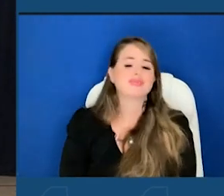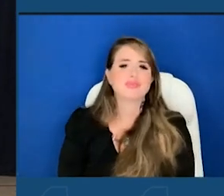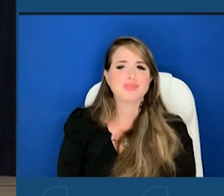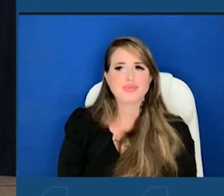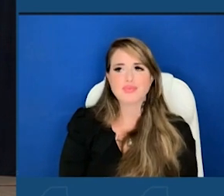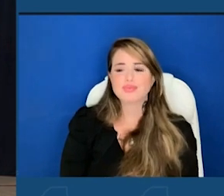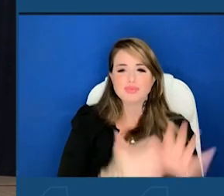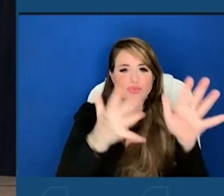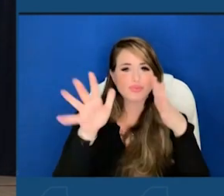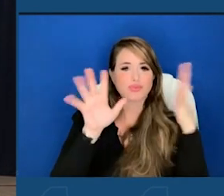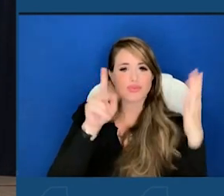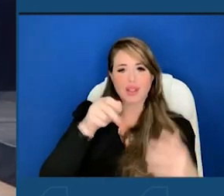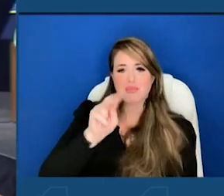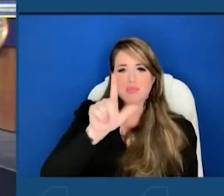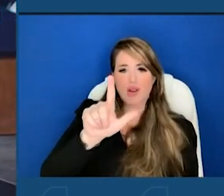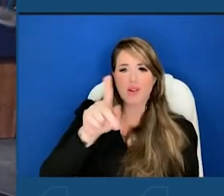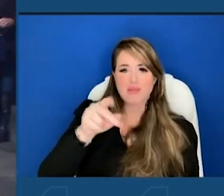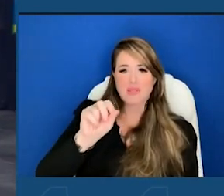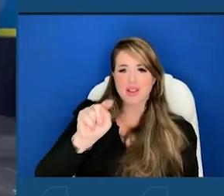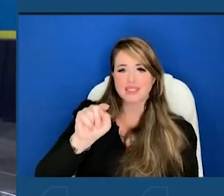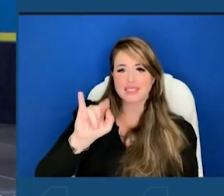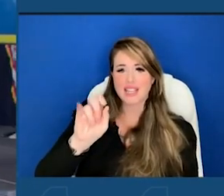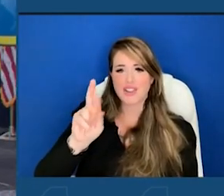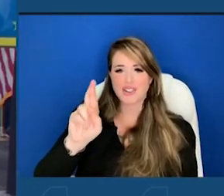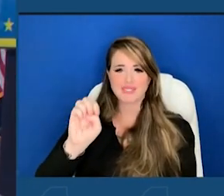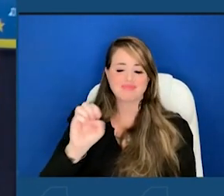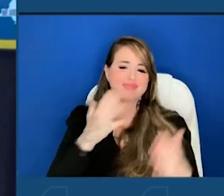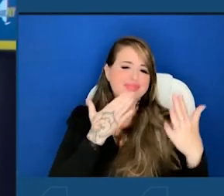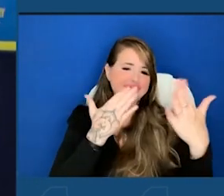Paul Pontieri. Thank you.